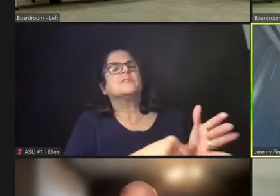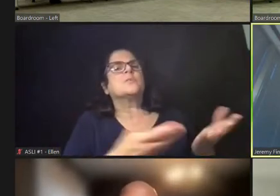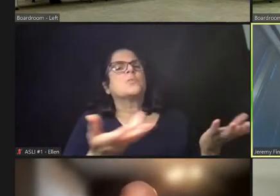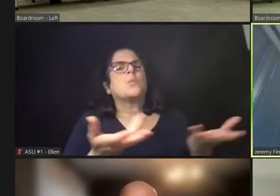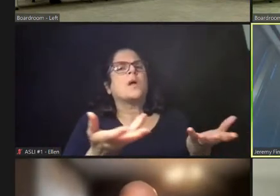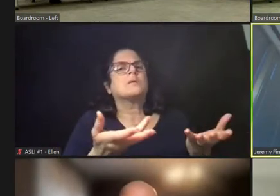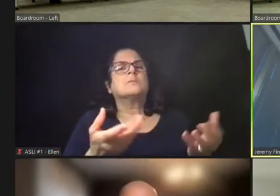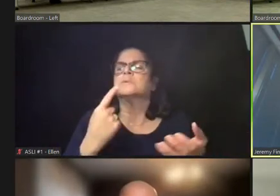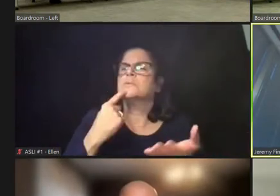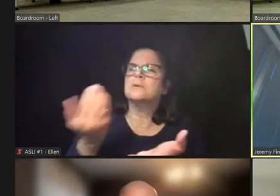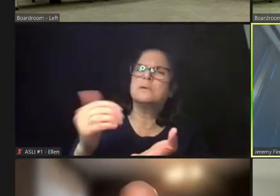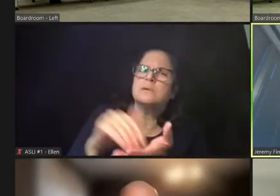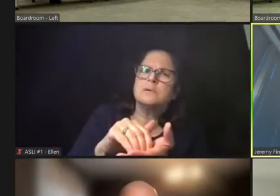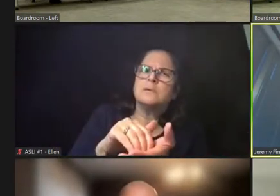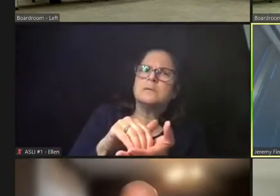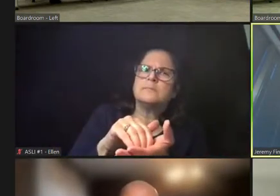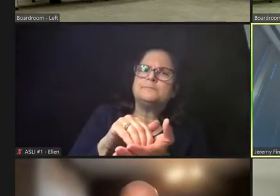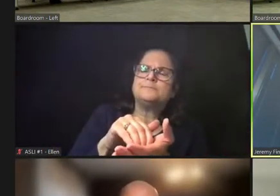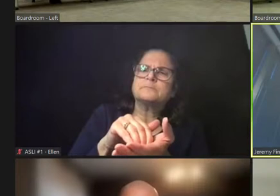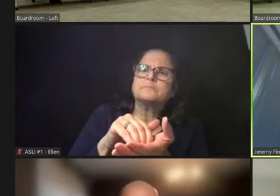I'm sorry, can you repeat the question?